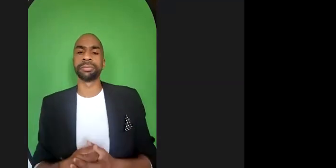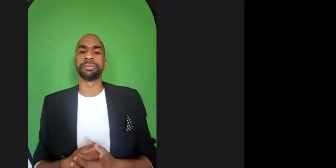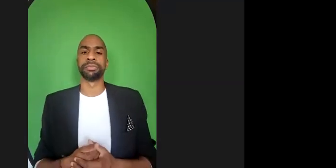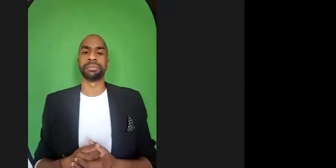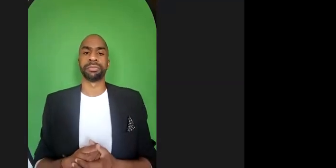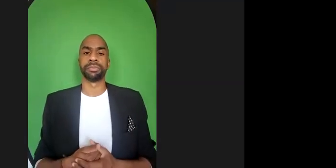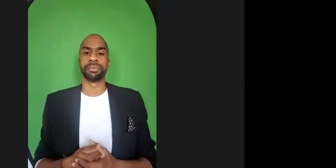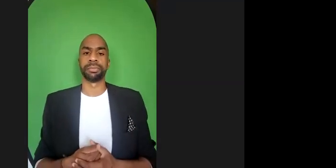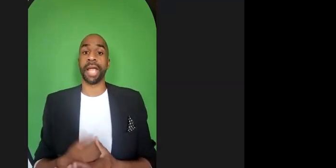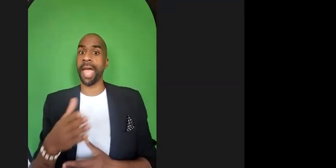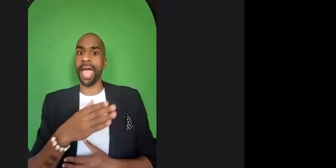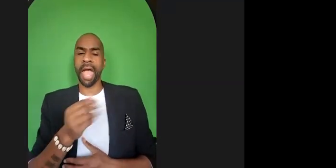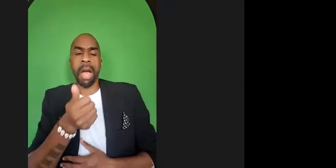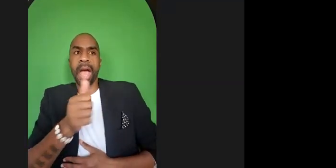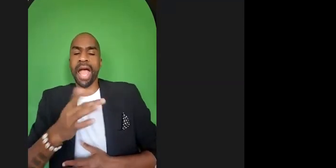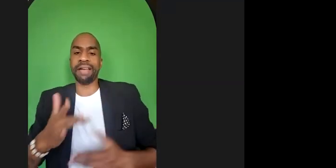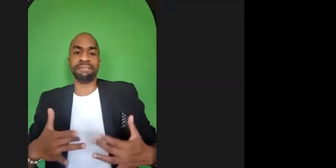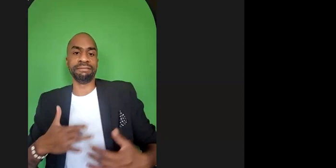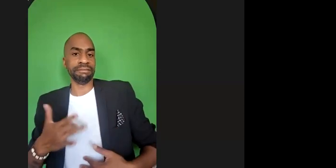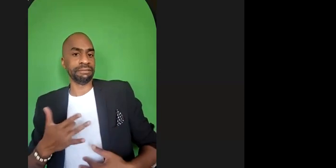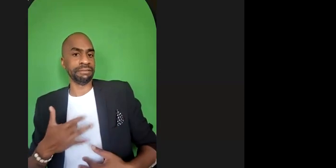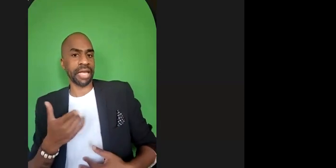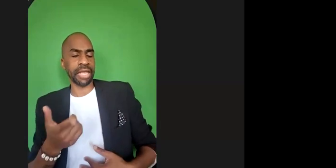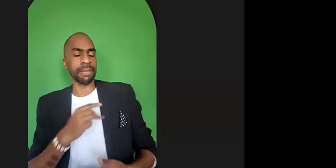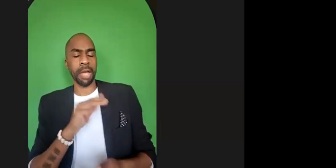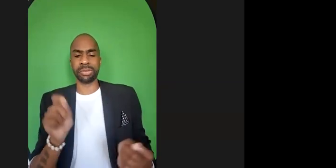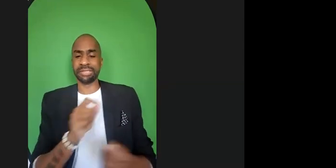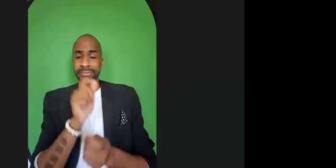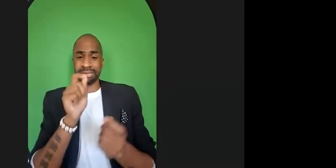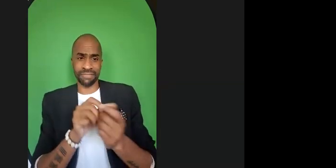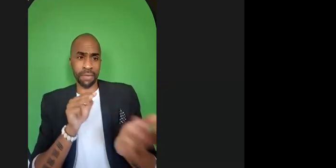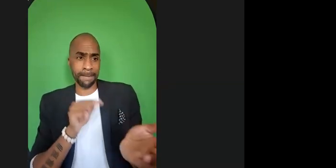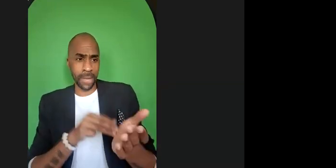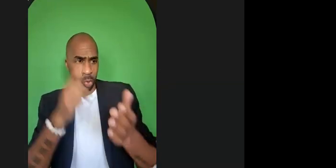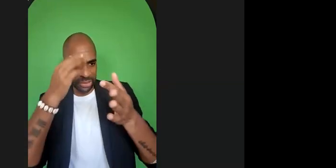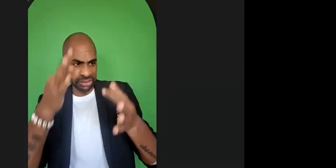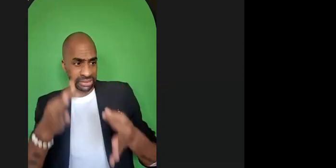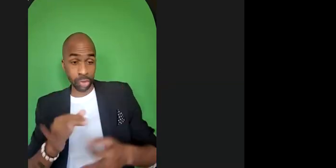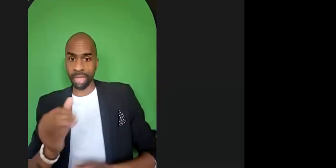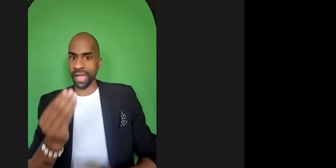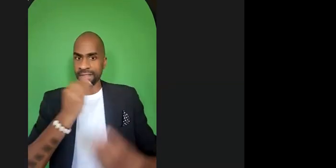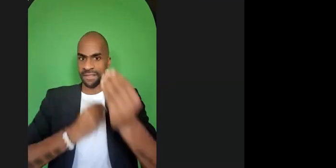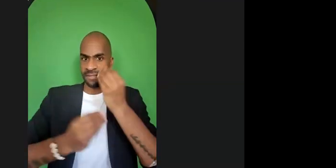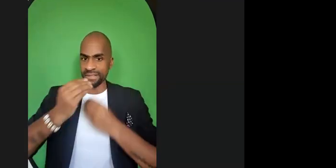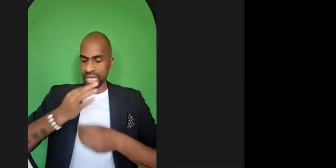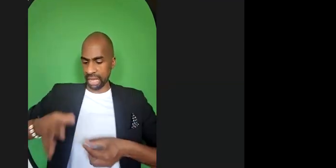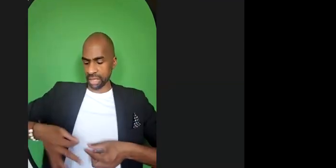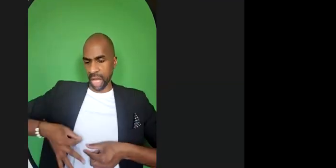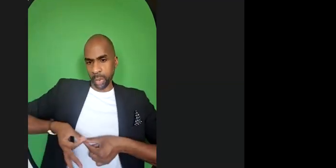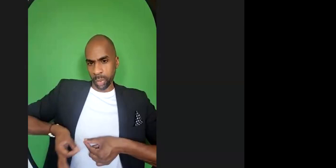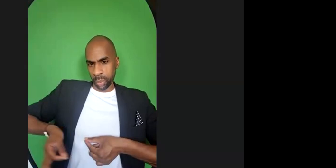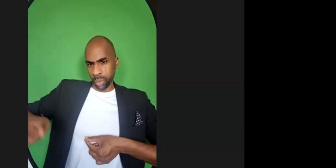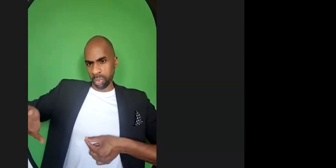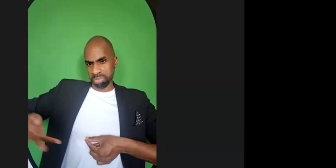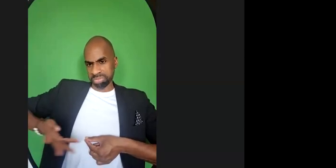as, any feelings you might have around specific medical decisions, like a feeding tube or ventilatory